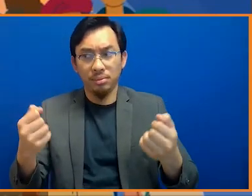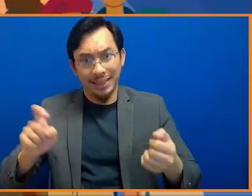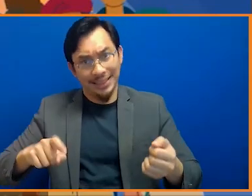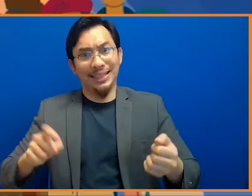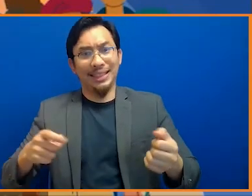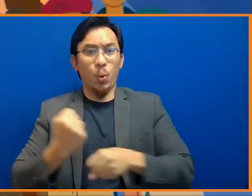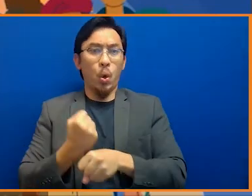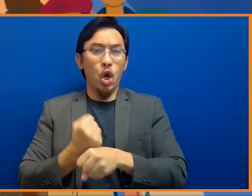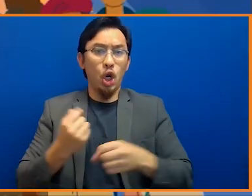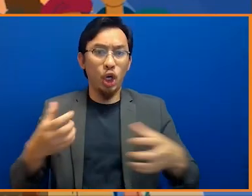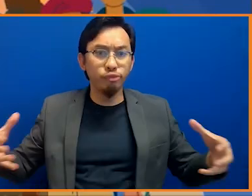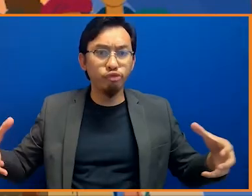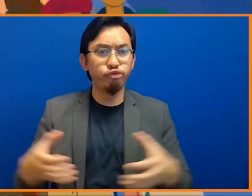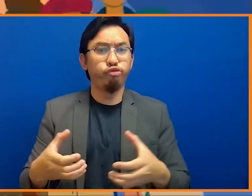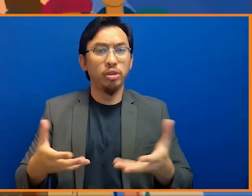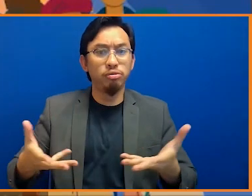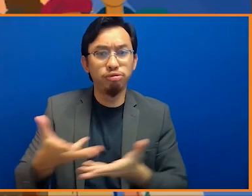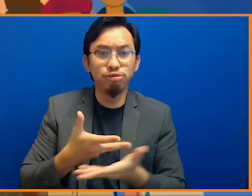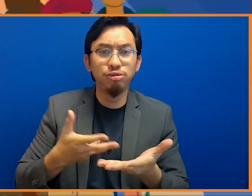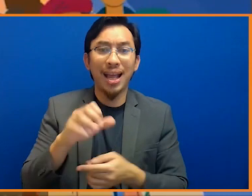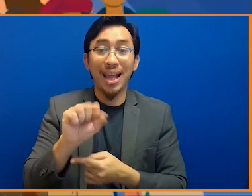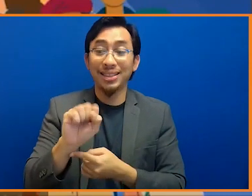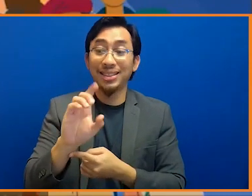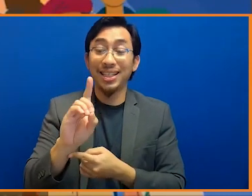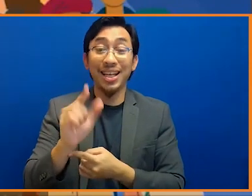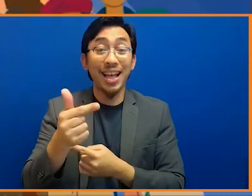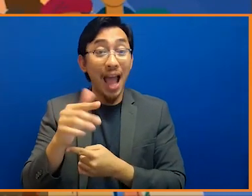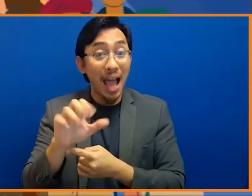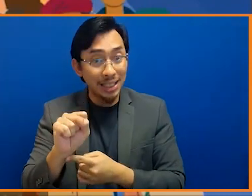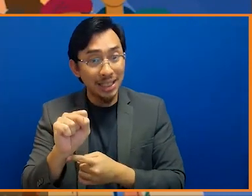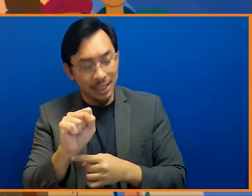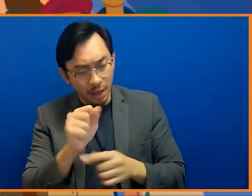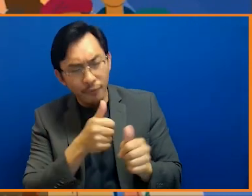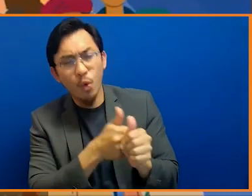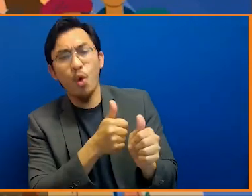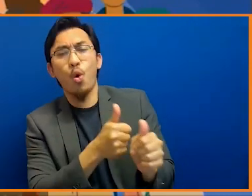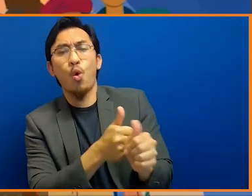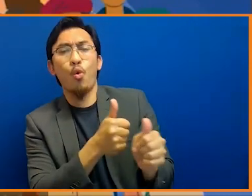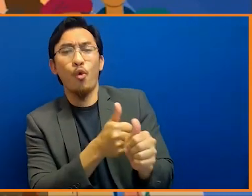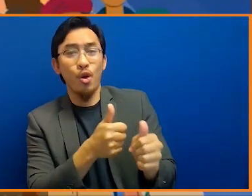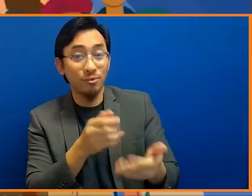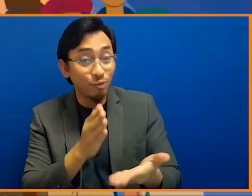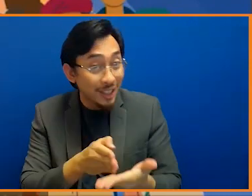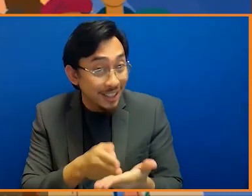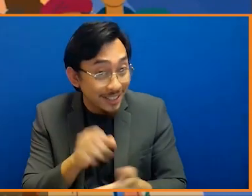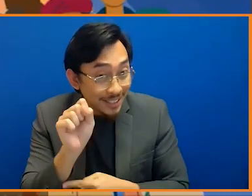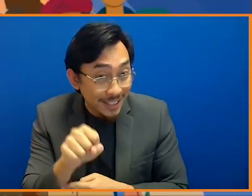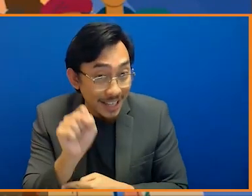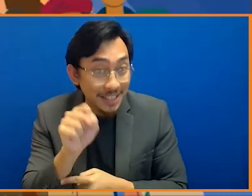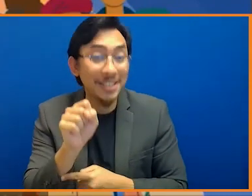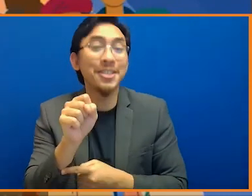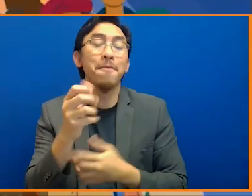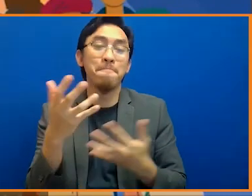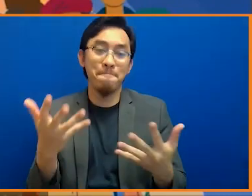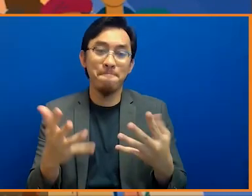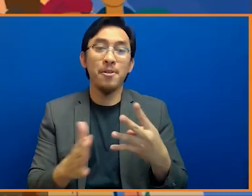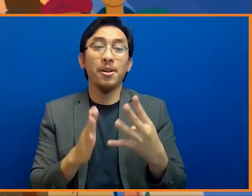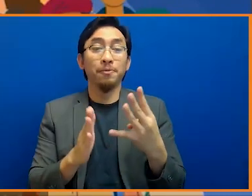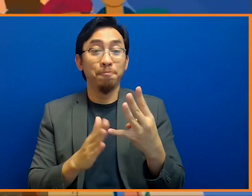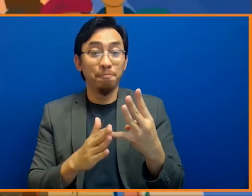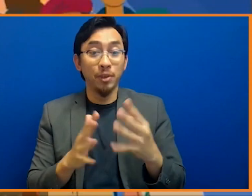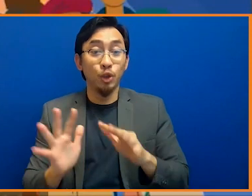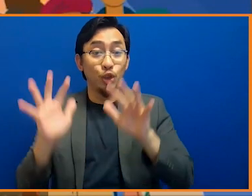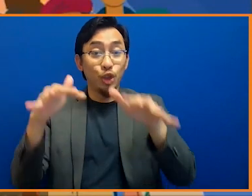to be aligned with Sustainable Development Goals or SDGs, right? Lastly, but not least,